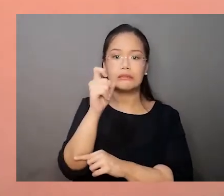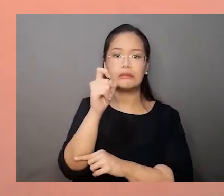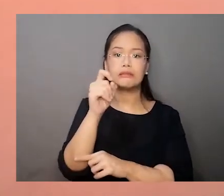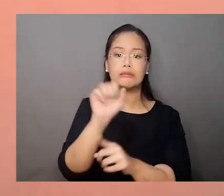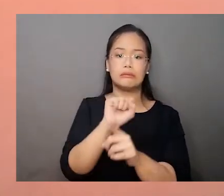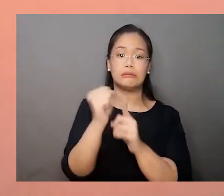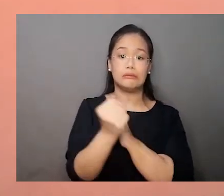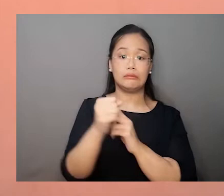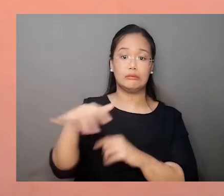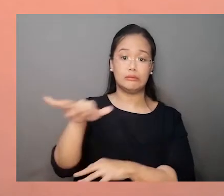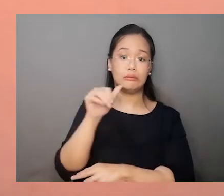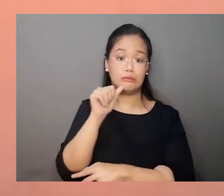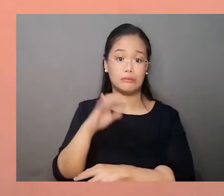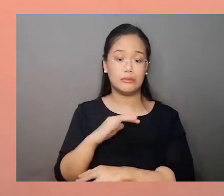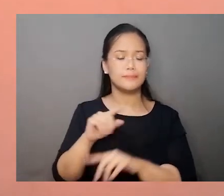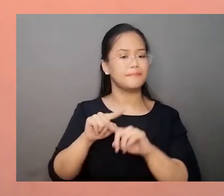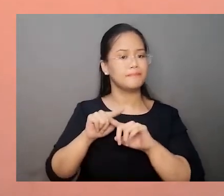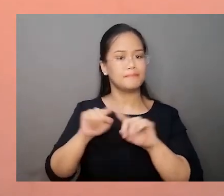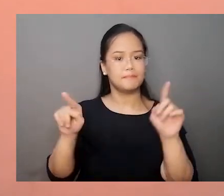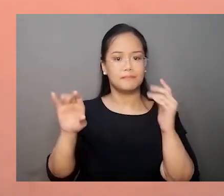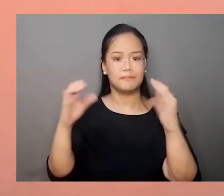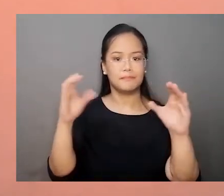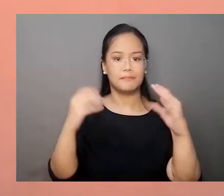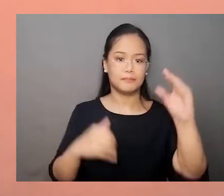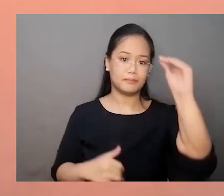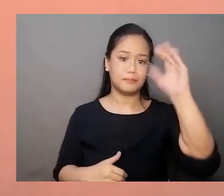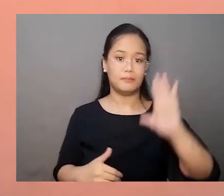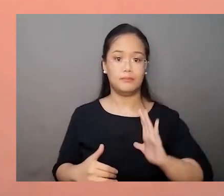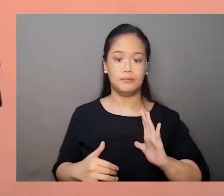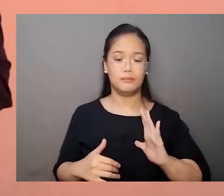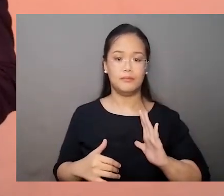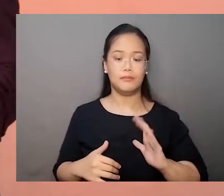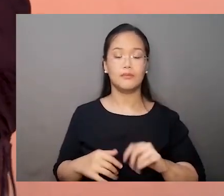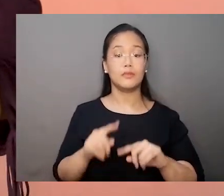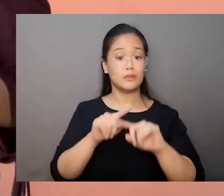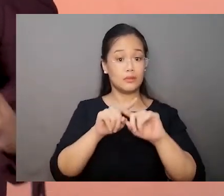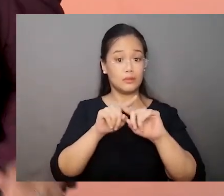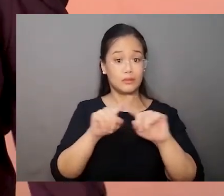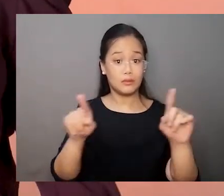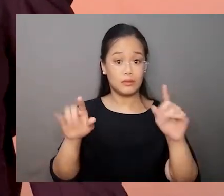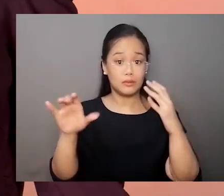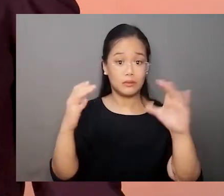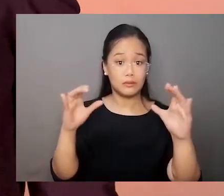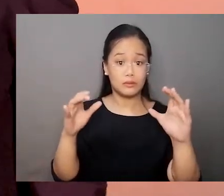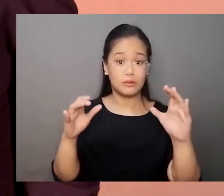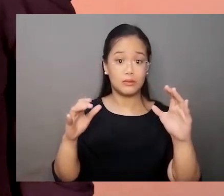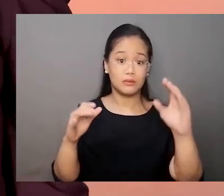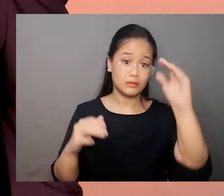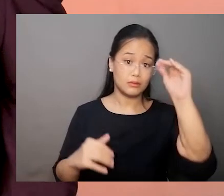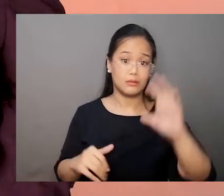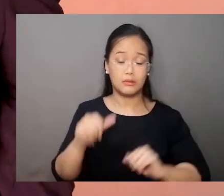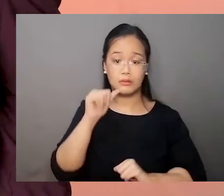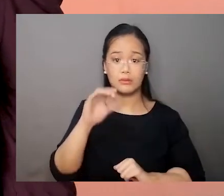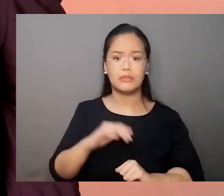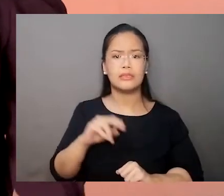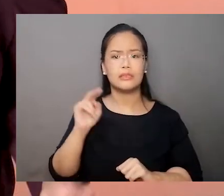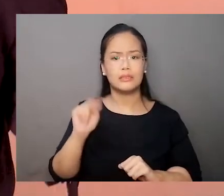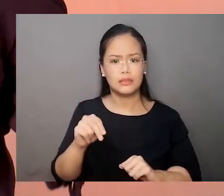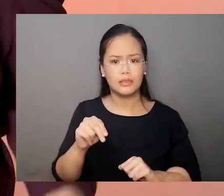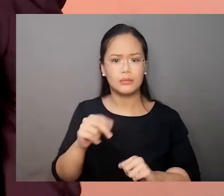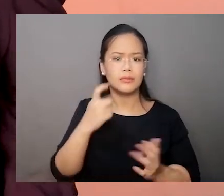are different from men, and that these differences are acknowledged and accommodated so that